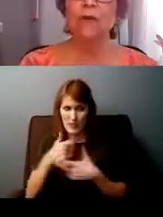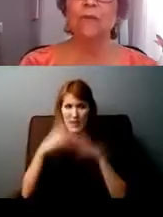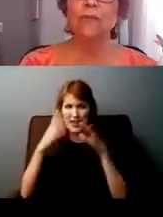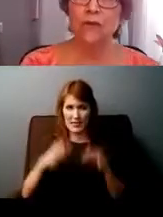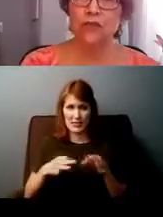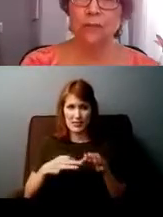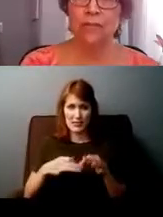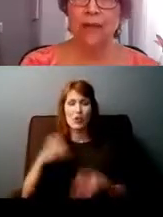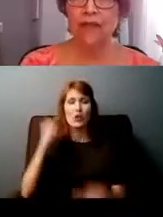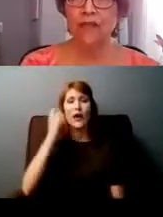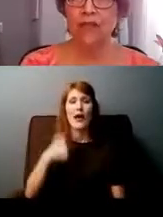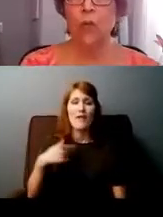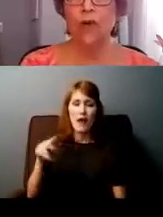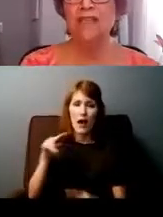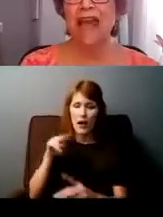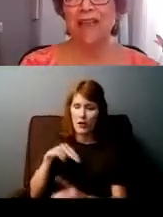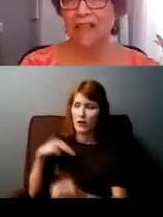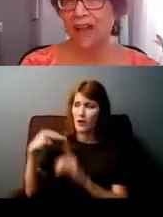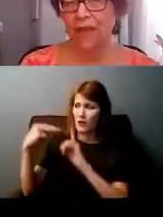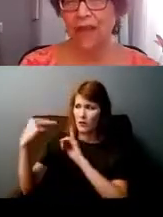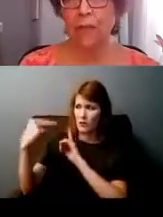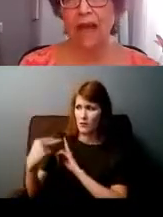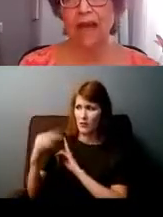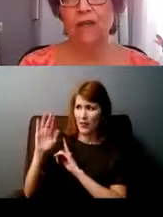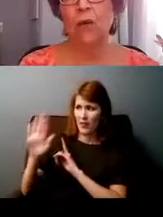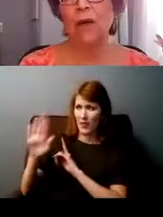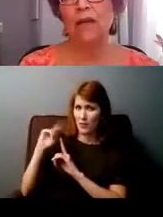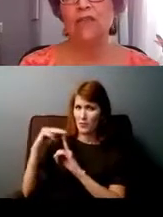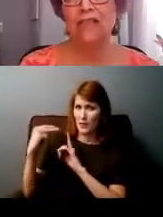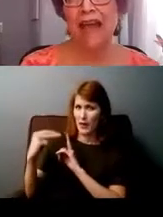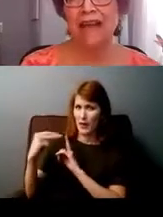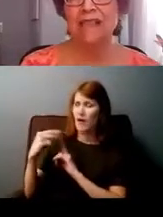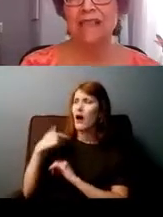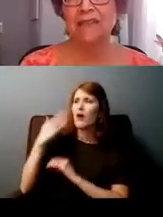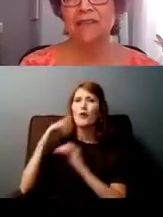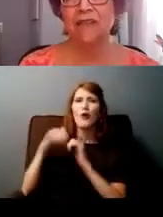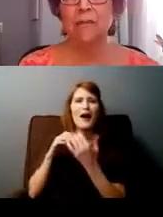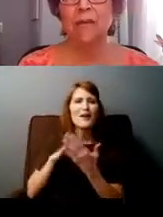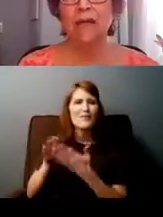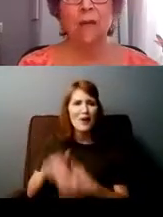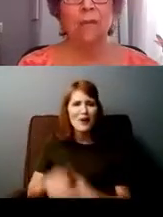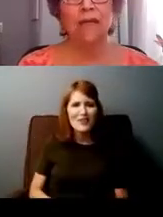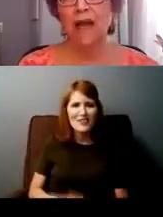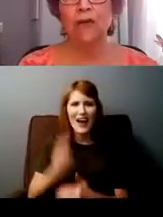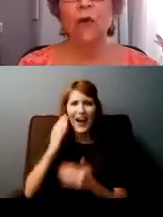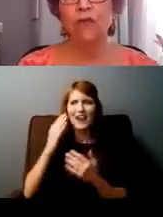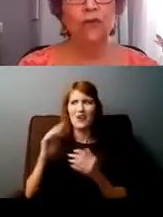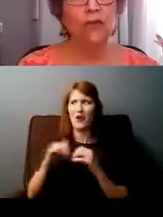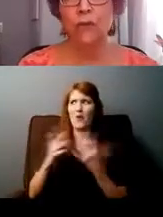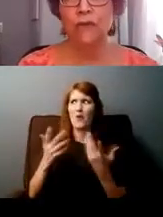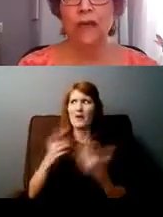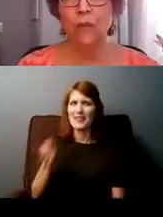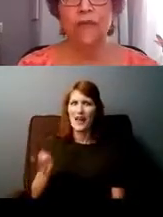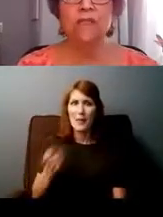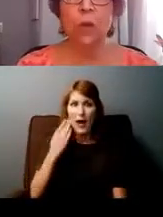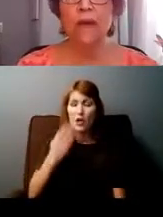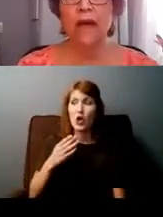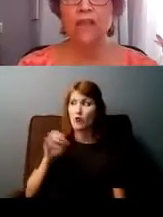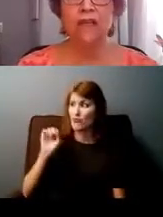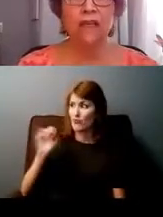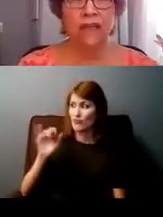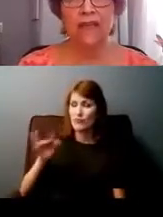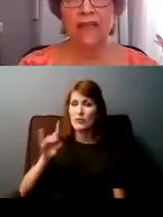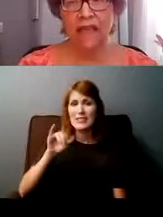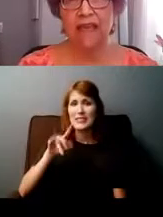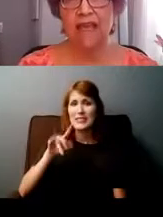know how to approach them. I know what to tell them. I know how much data to give them, but not overload them with so